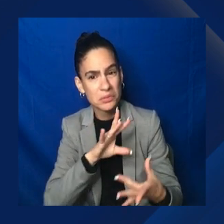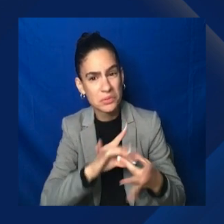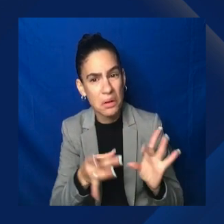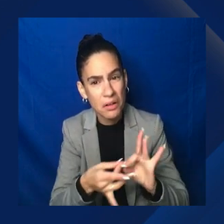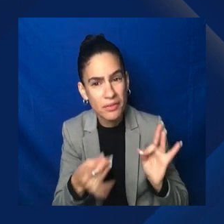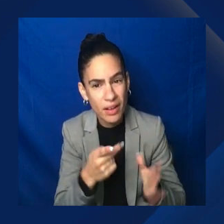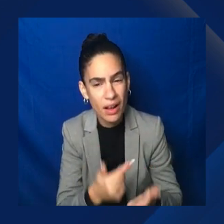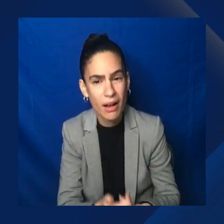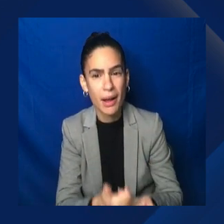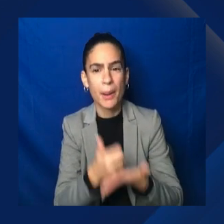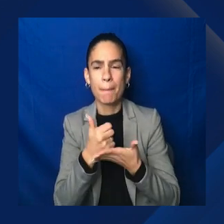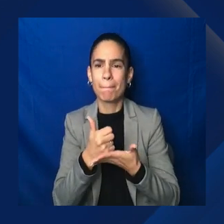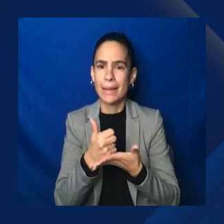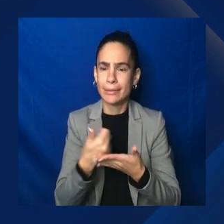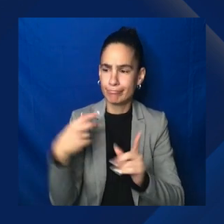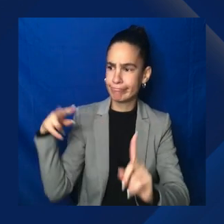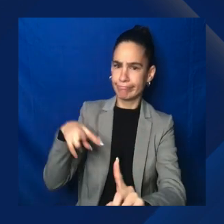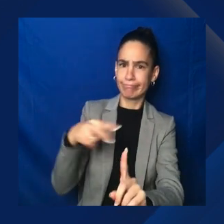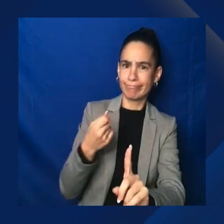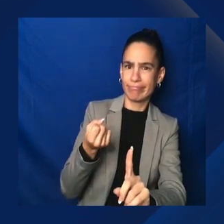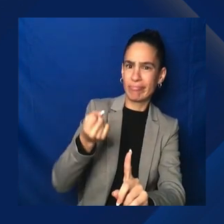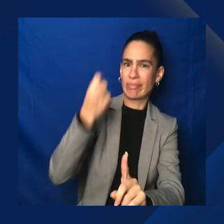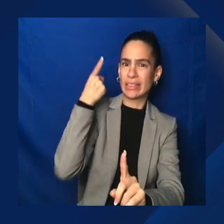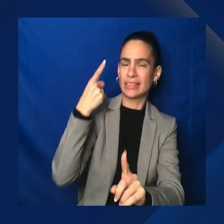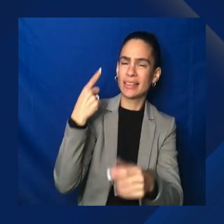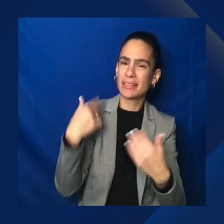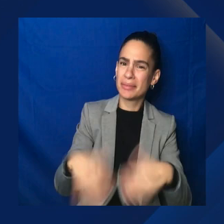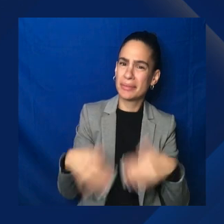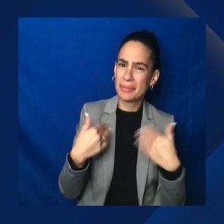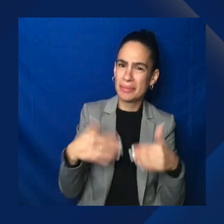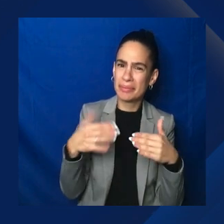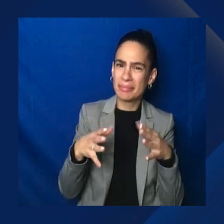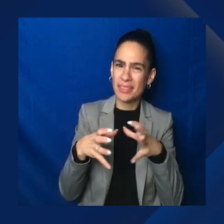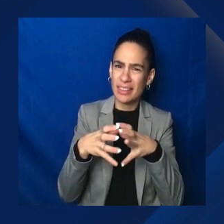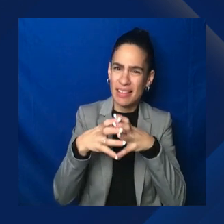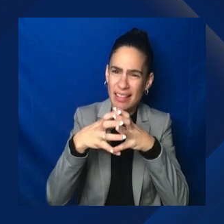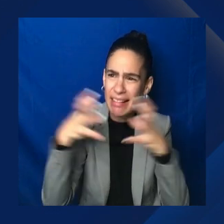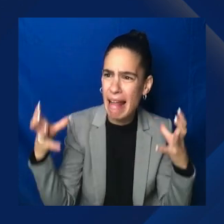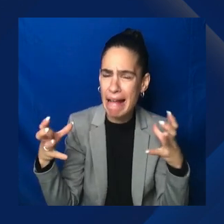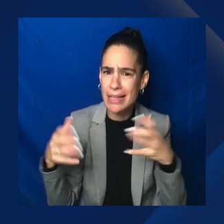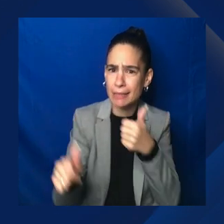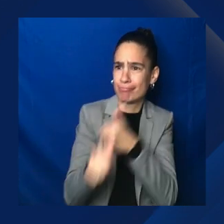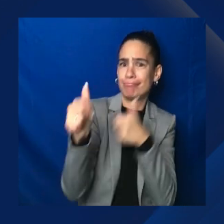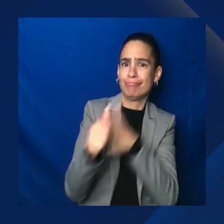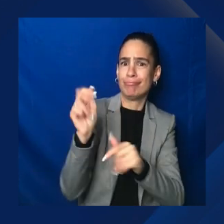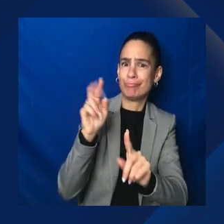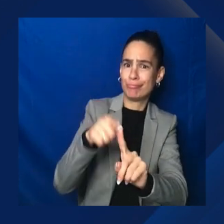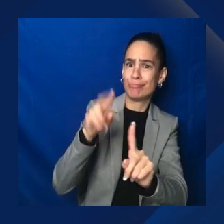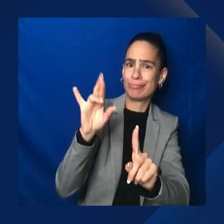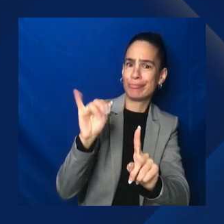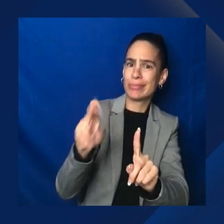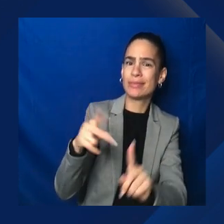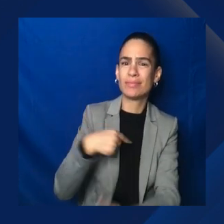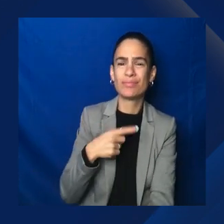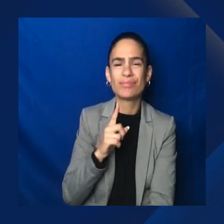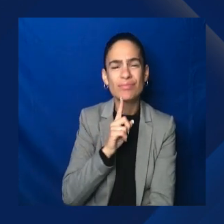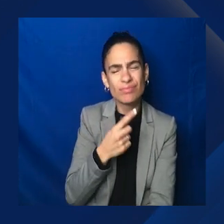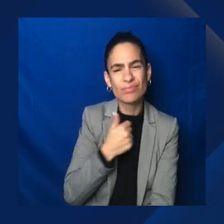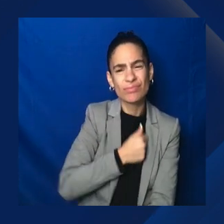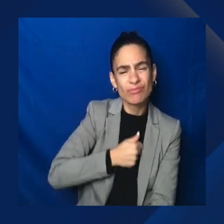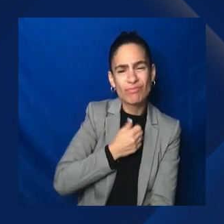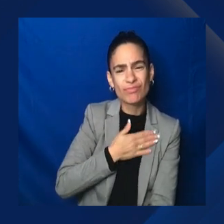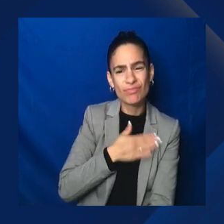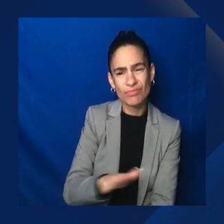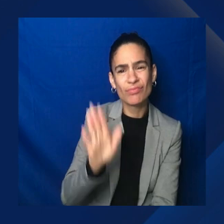are. And I'm very sorry for your loss. Thank you, Congresswoman Kelly, for your leadership in